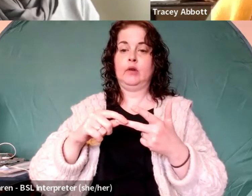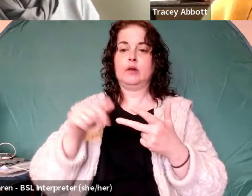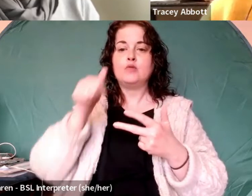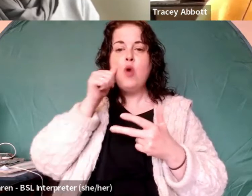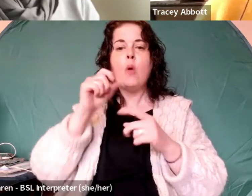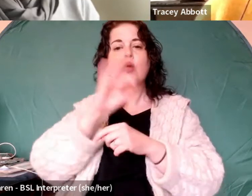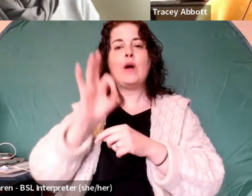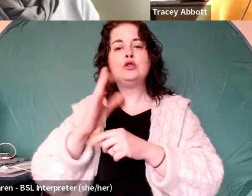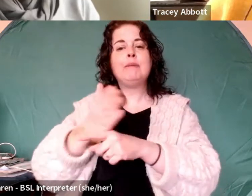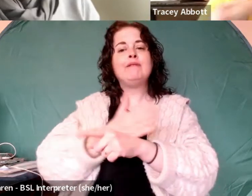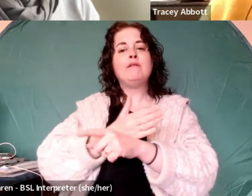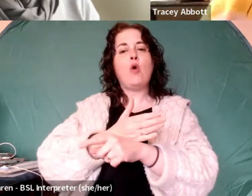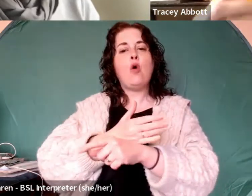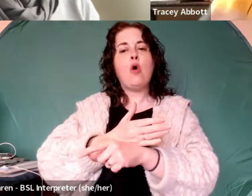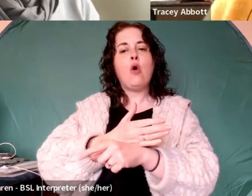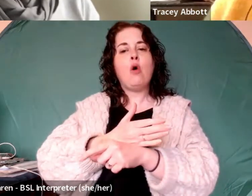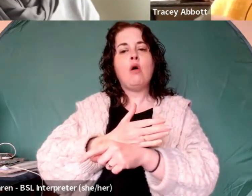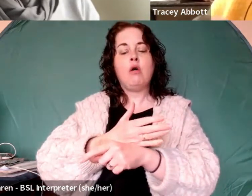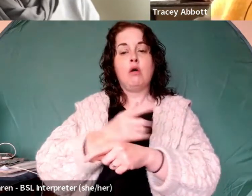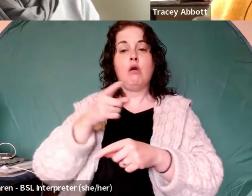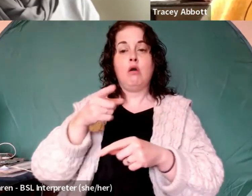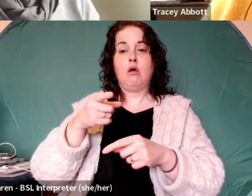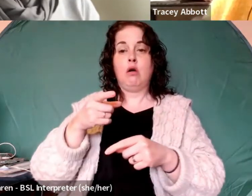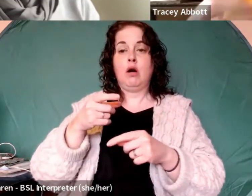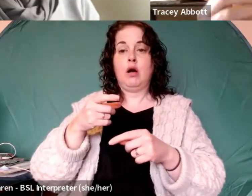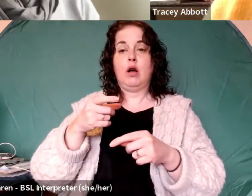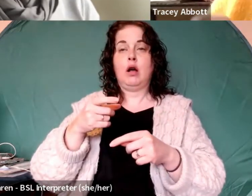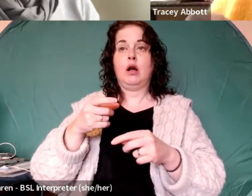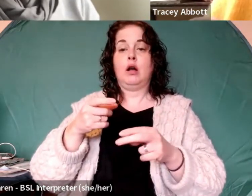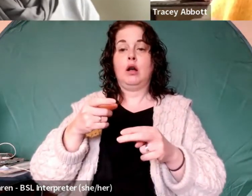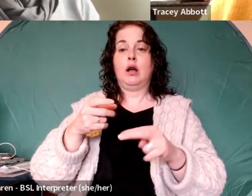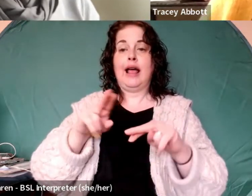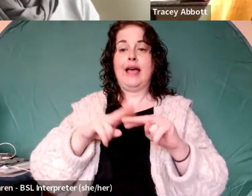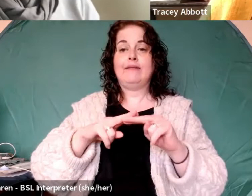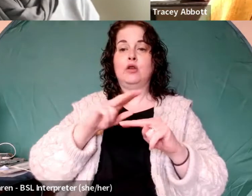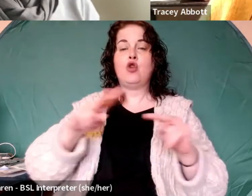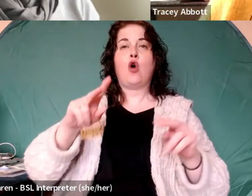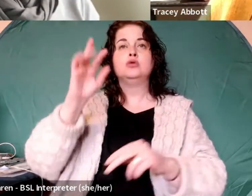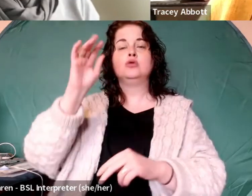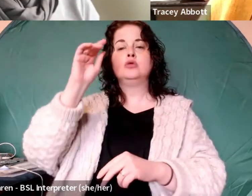advance is another typical one. As long as it's not, you know, a cognitive